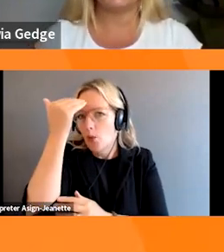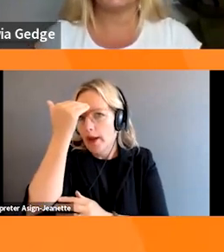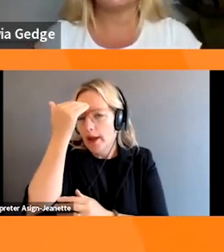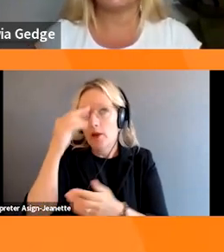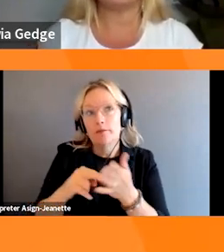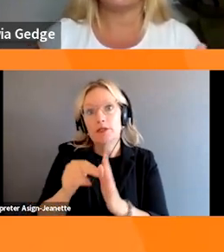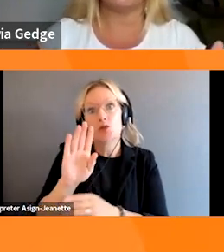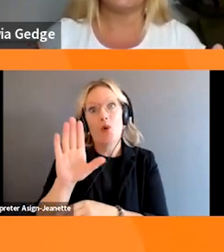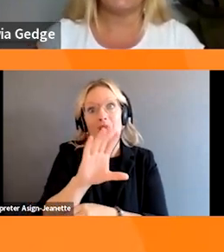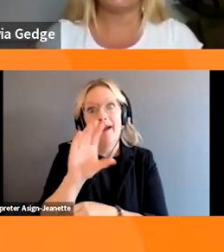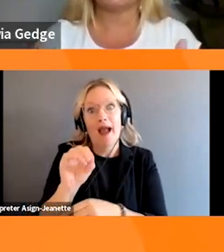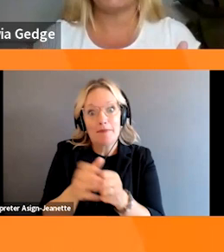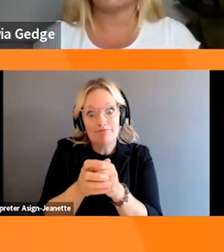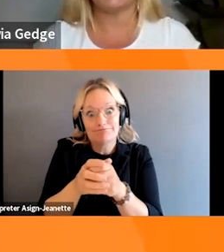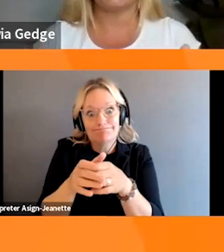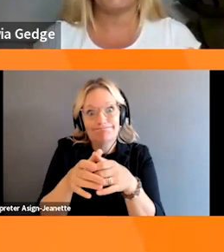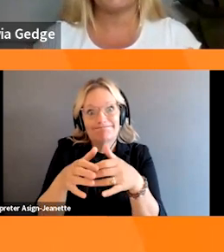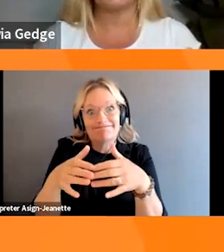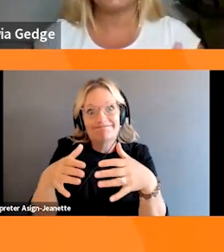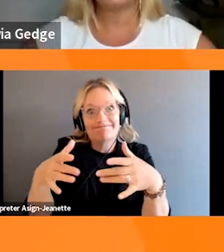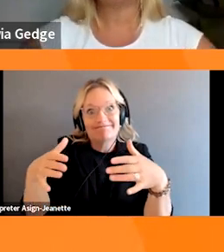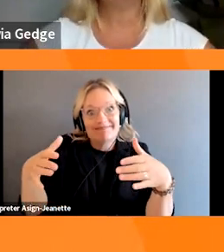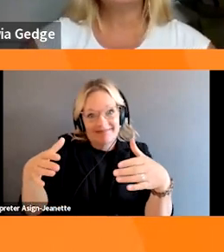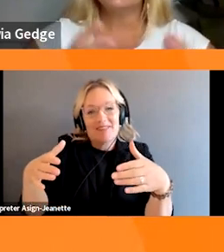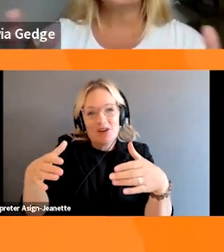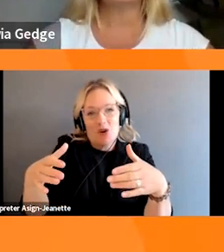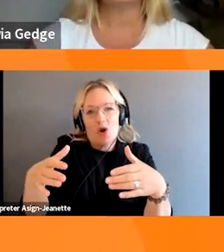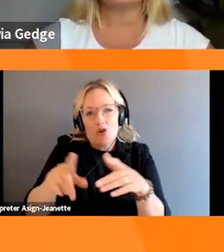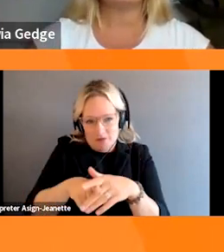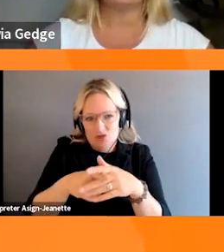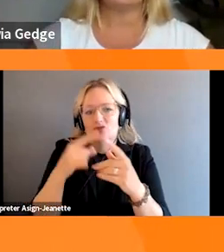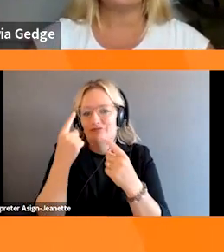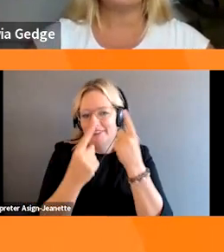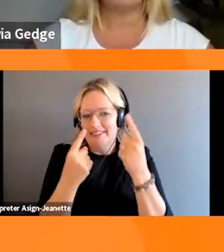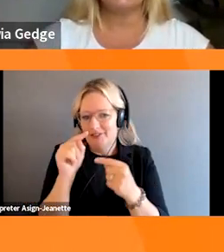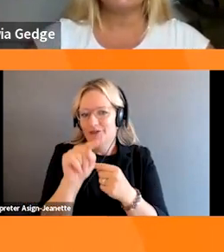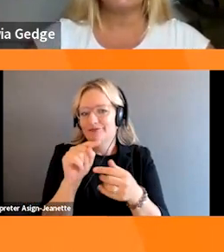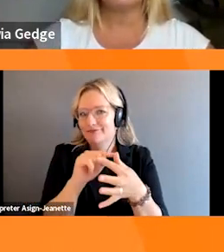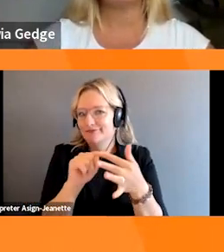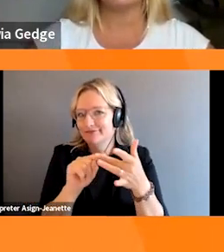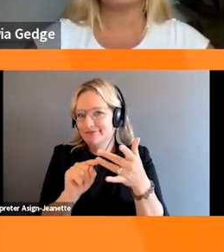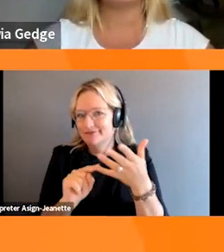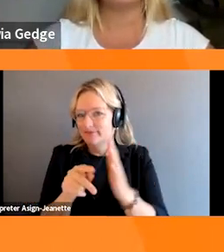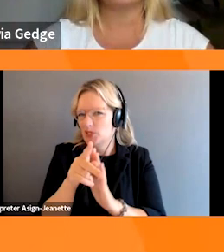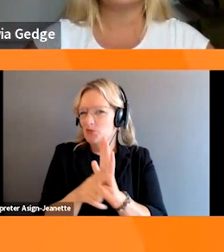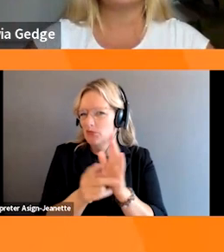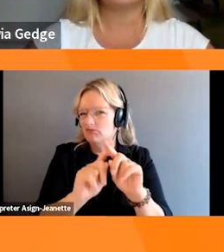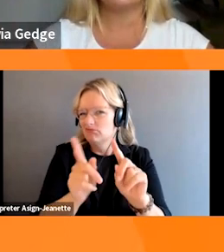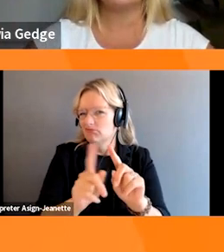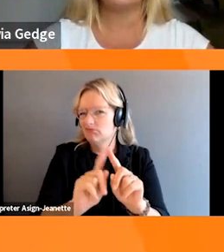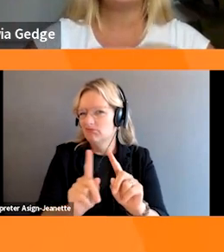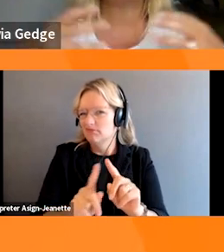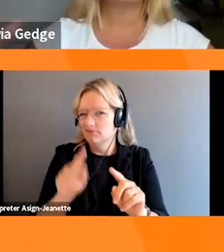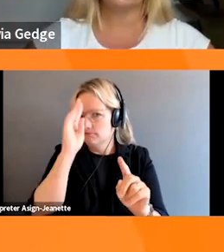company matures and becomes bigger and bigger and grows, you will need to look at the different principles on this